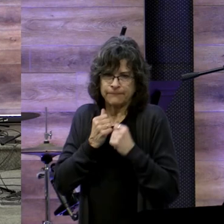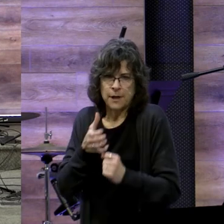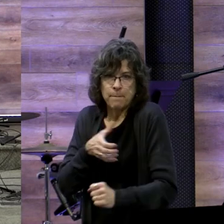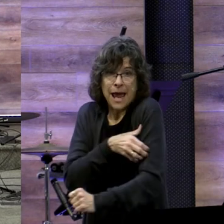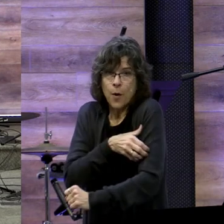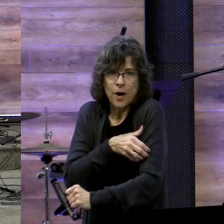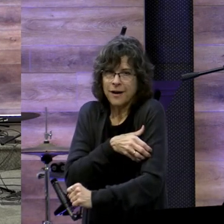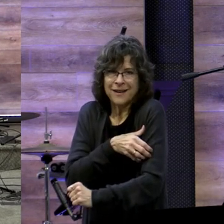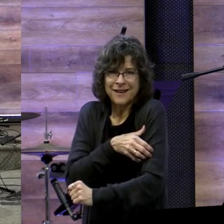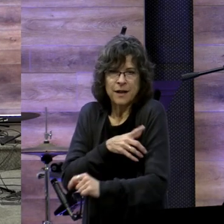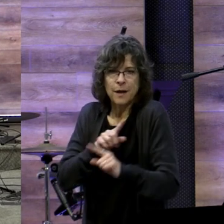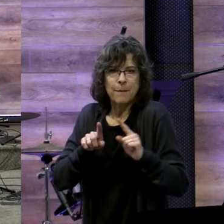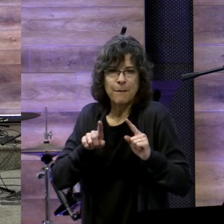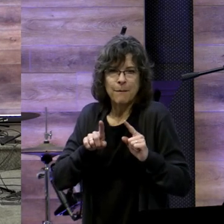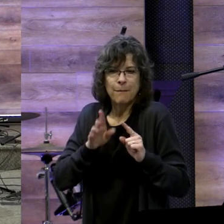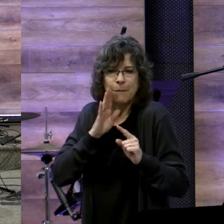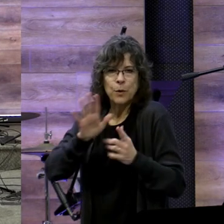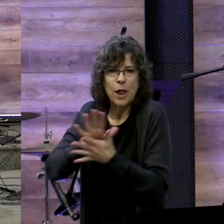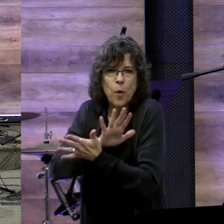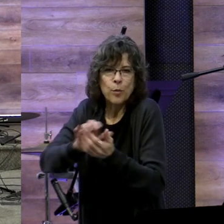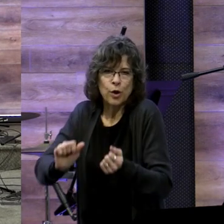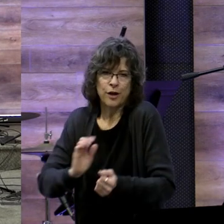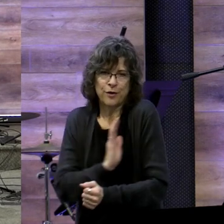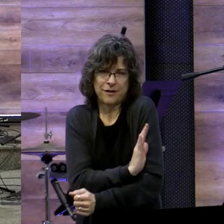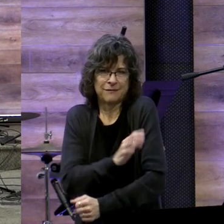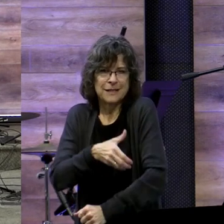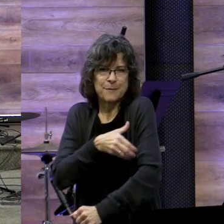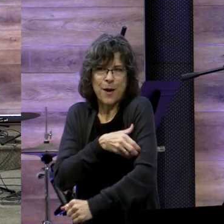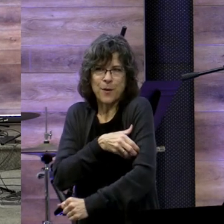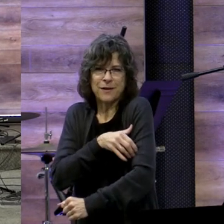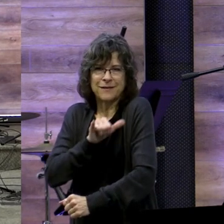And it's the best news you ever heard.